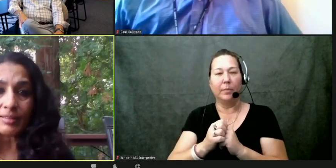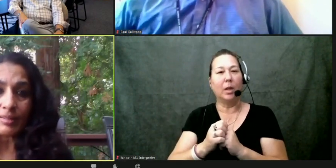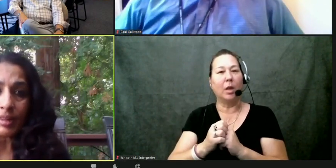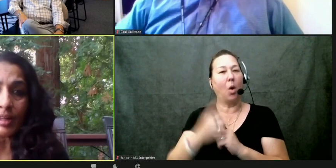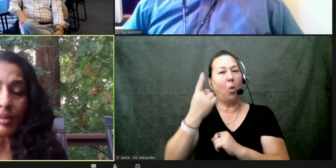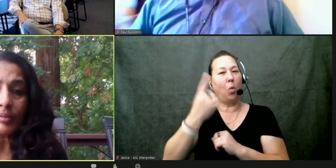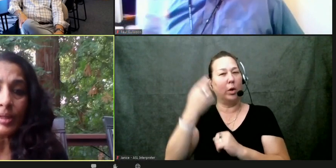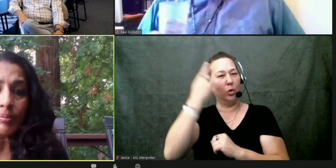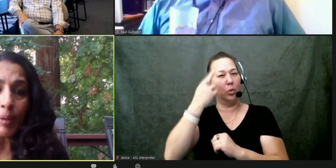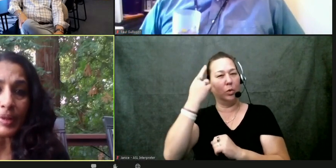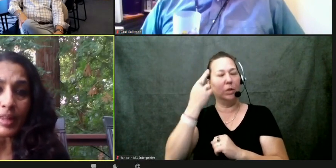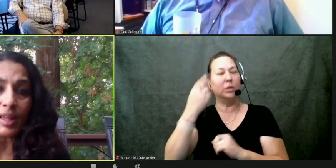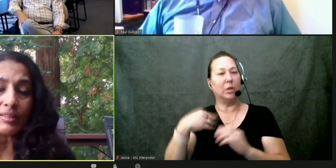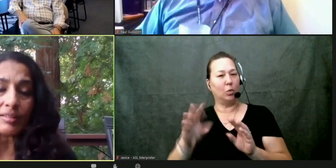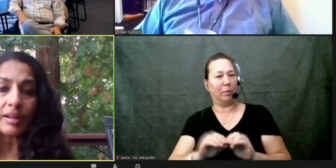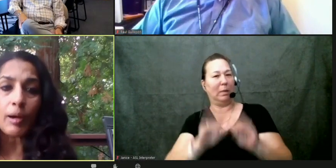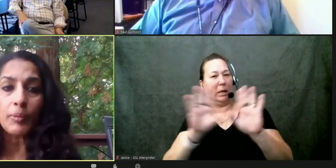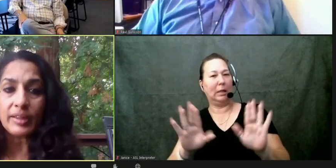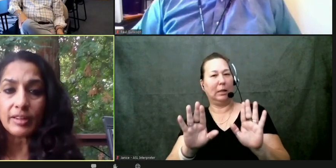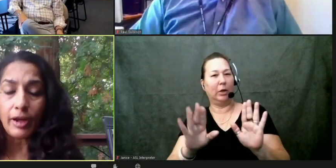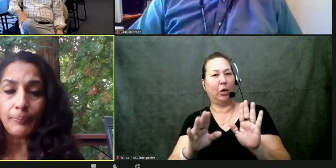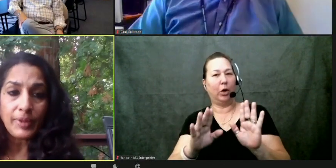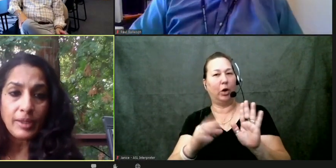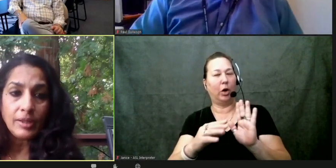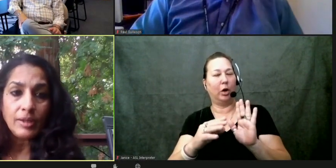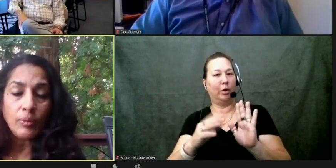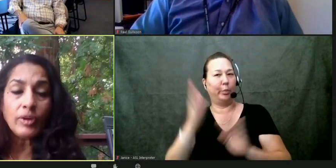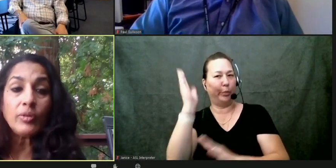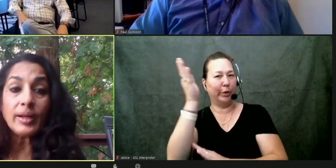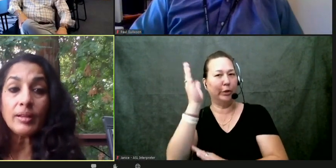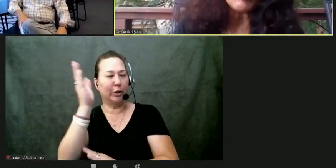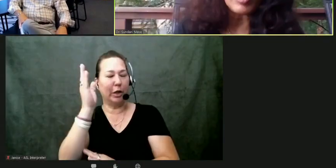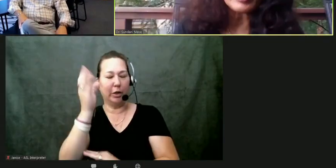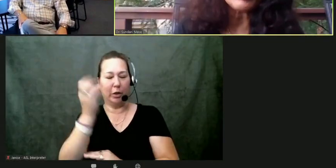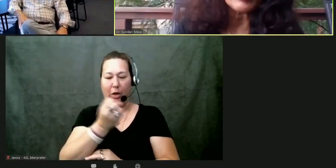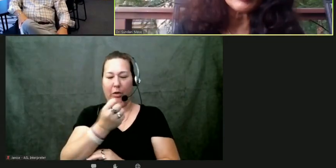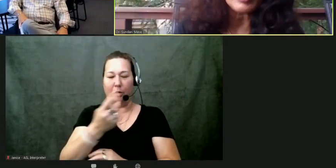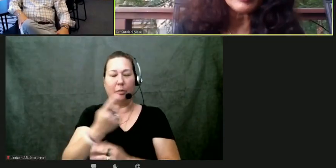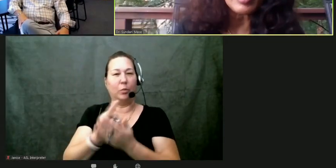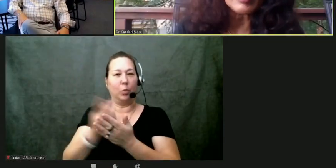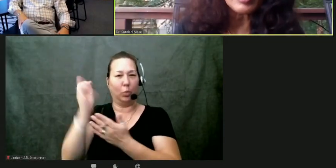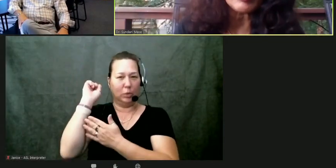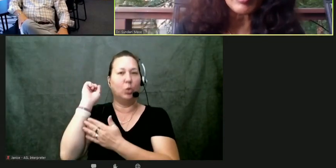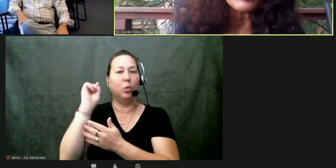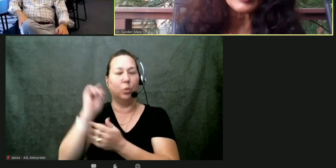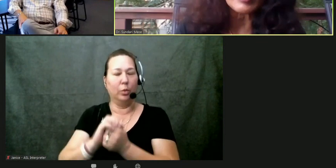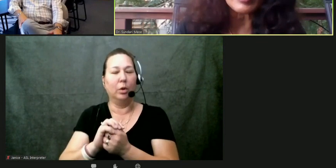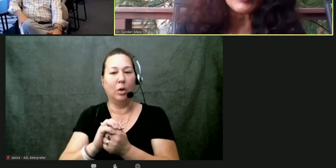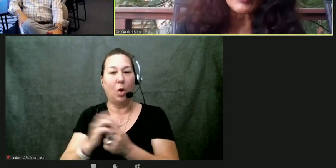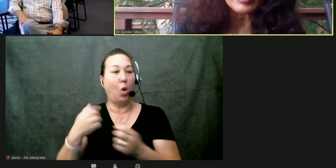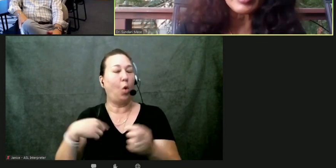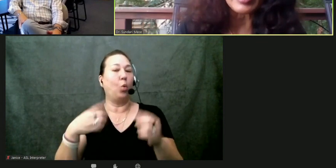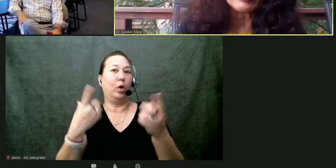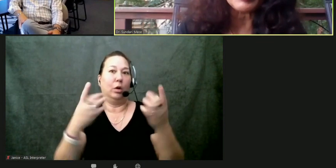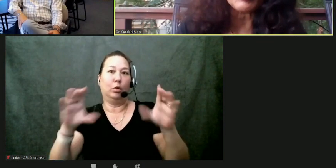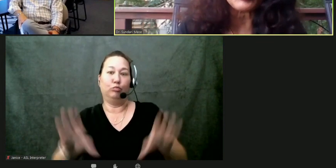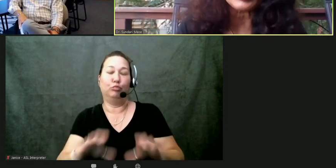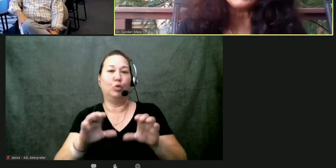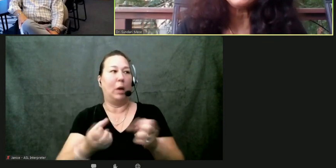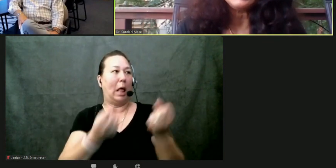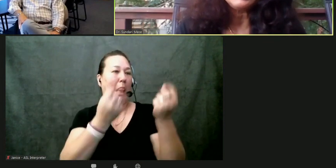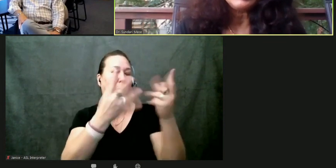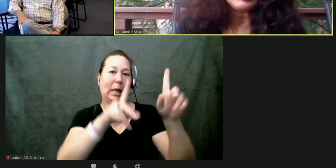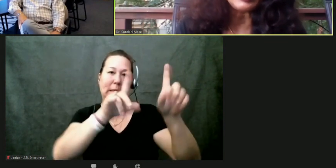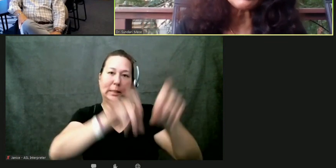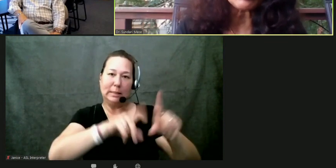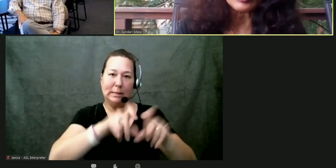why these might be the case a couple weeks ago. We're doing a lot of testing and a lot of testing of contacts